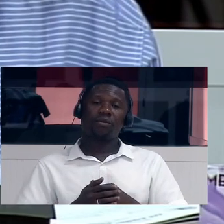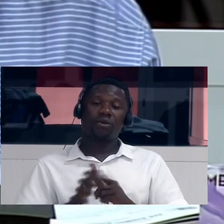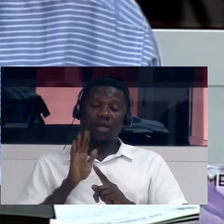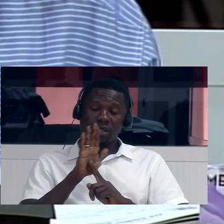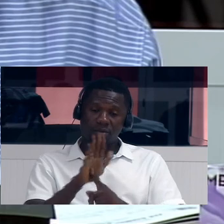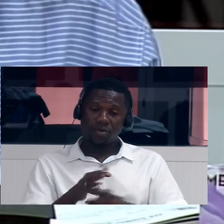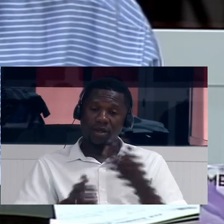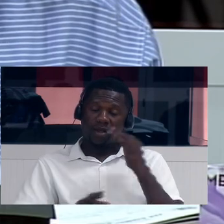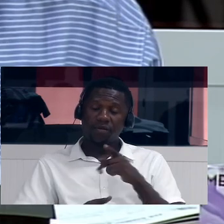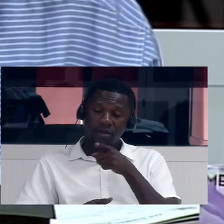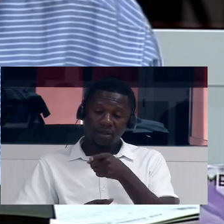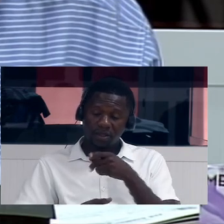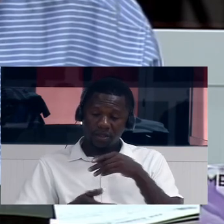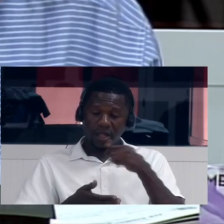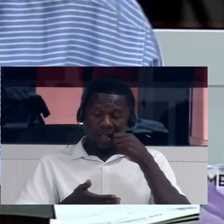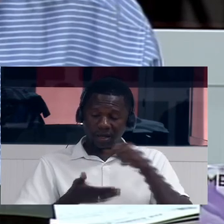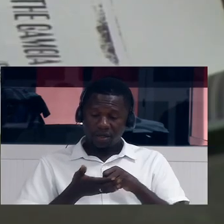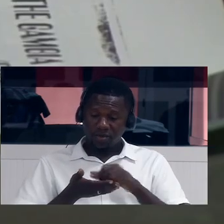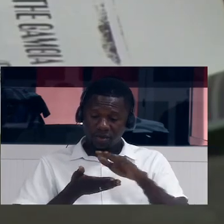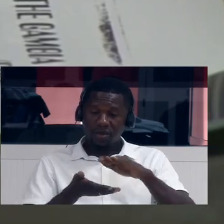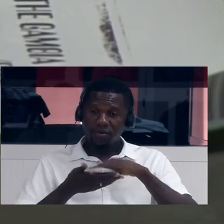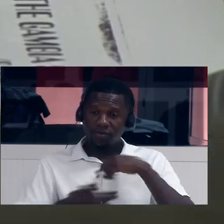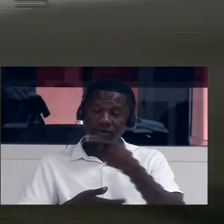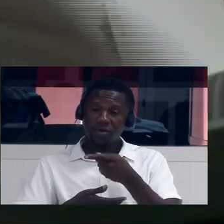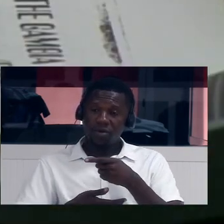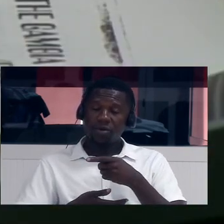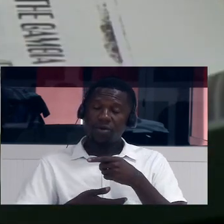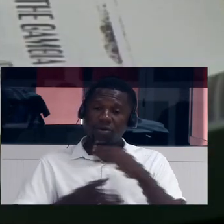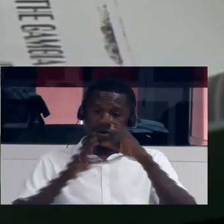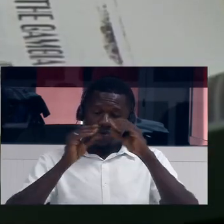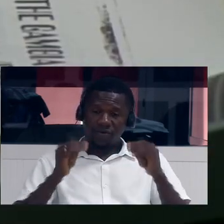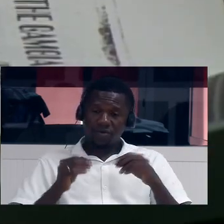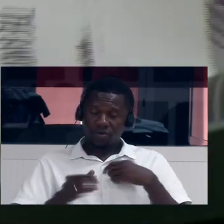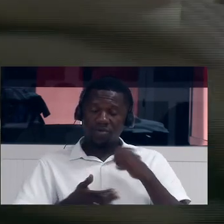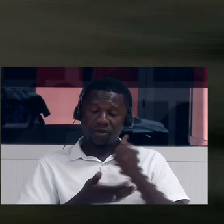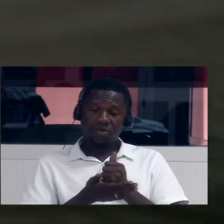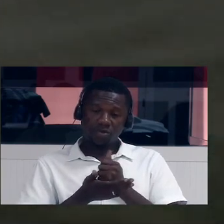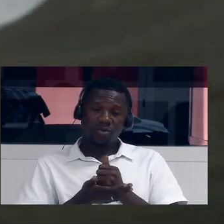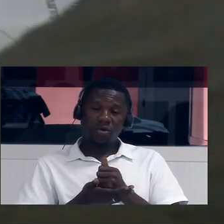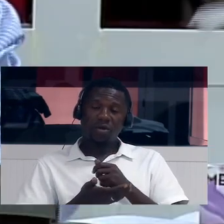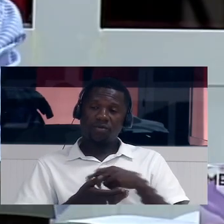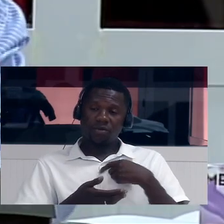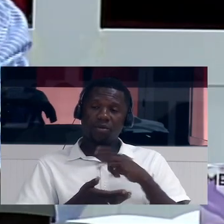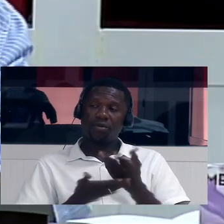your office, it would have been a valid application for a permit, correct? Yes, indeed.